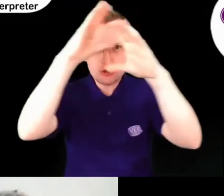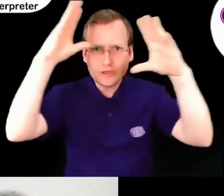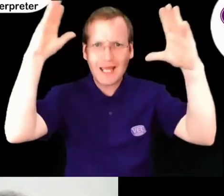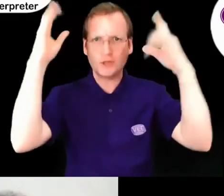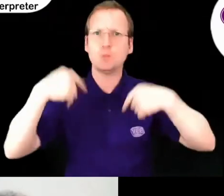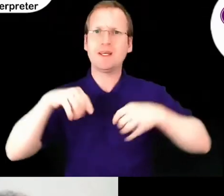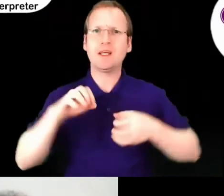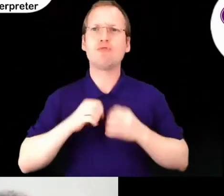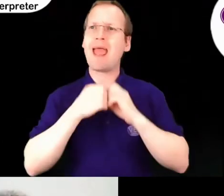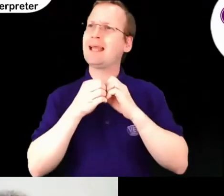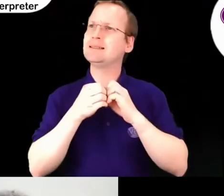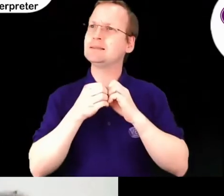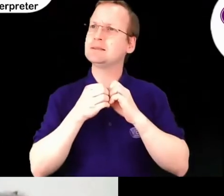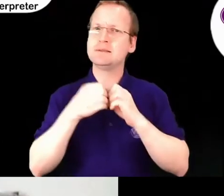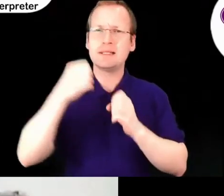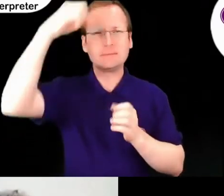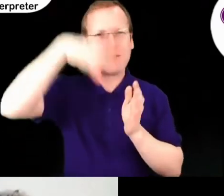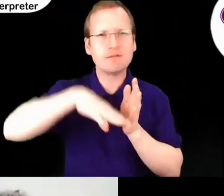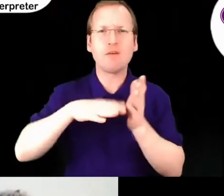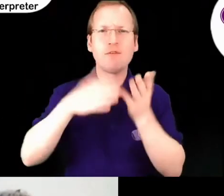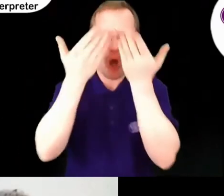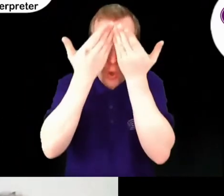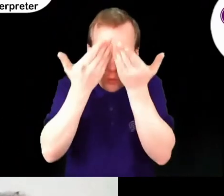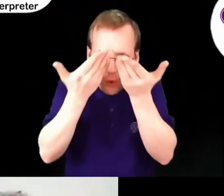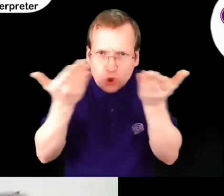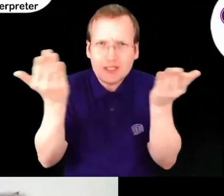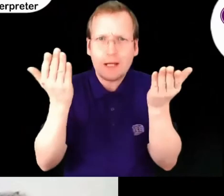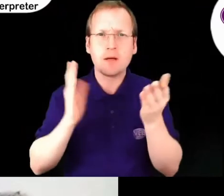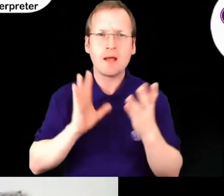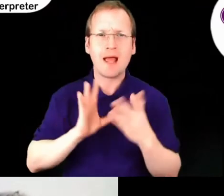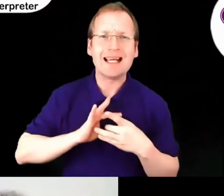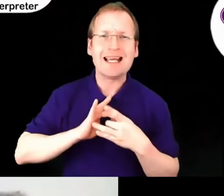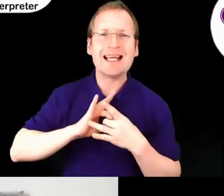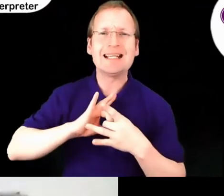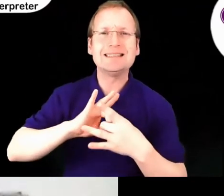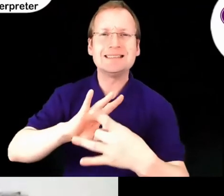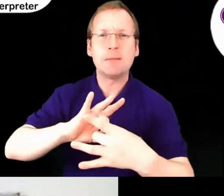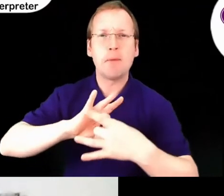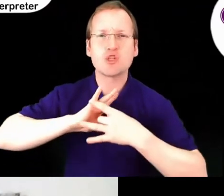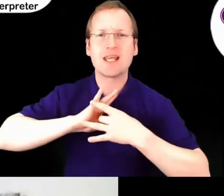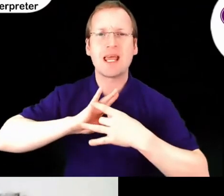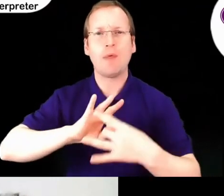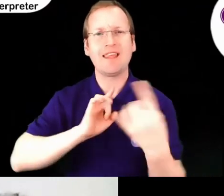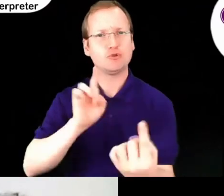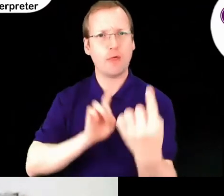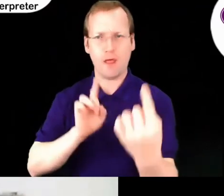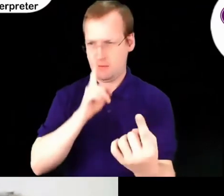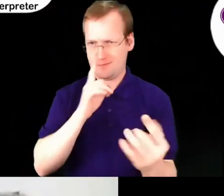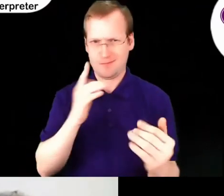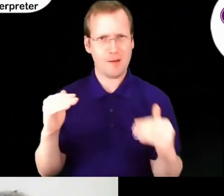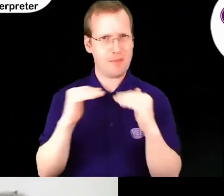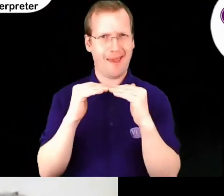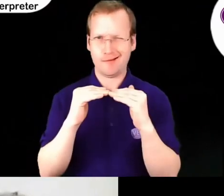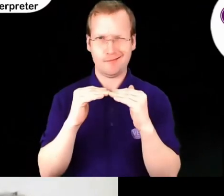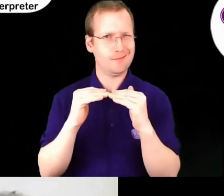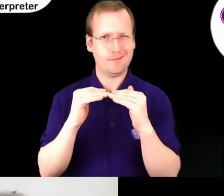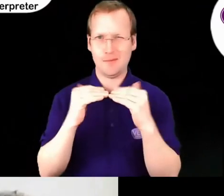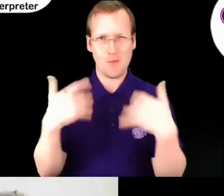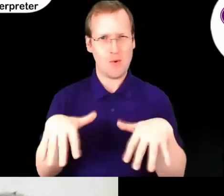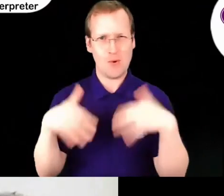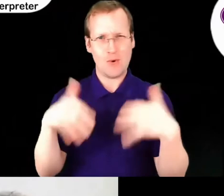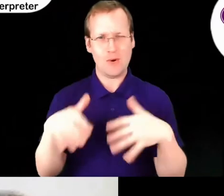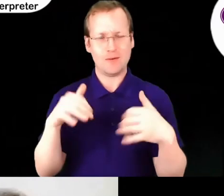create an experience of worship and of intimacy with each other for which there's no comparison. The final thing I'll say is